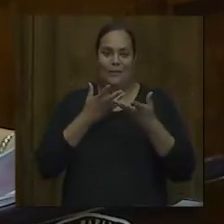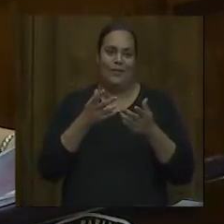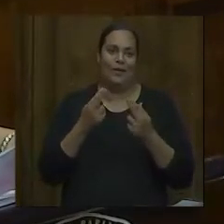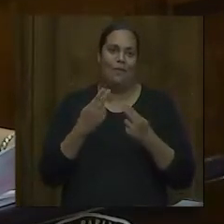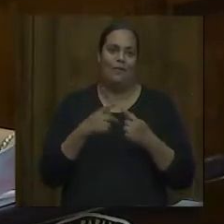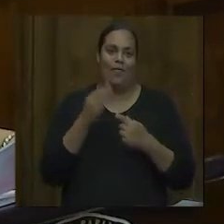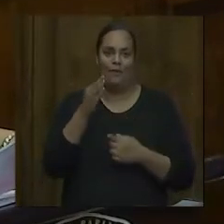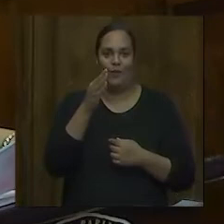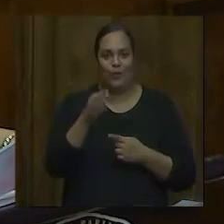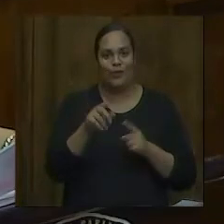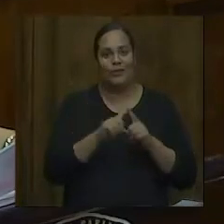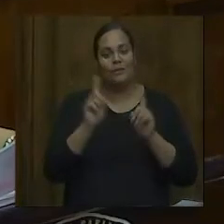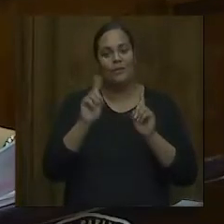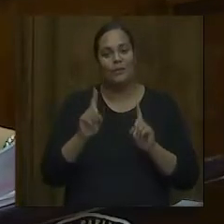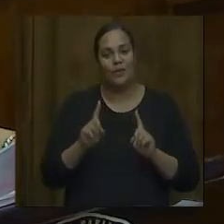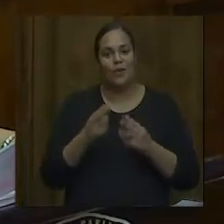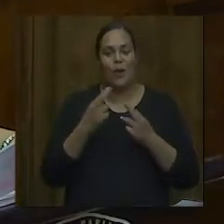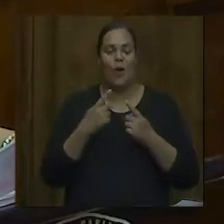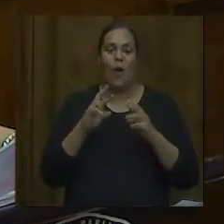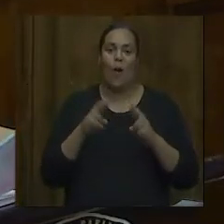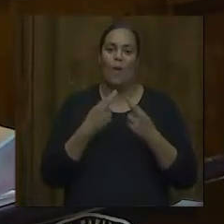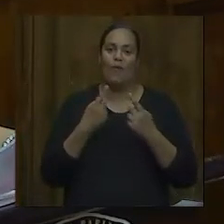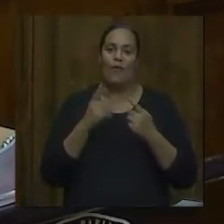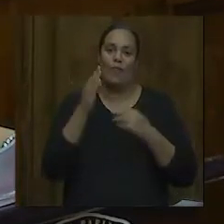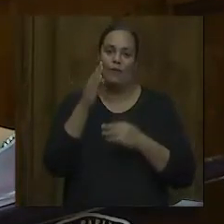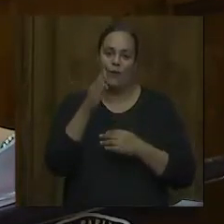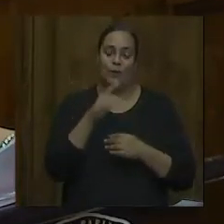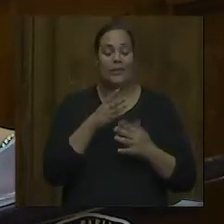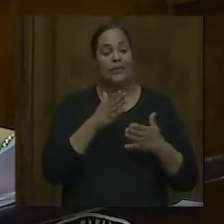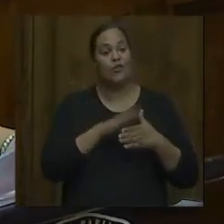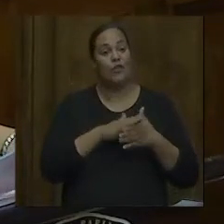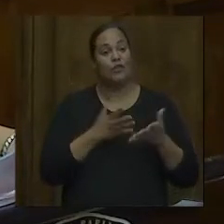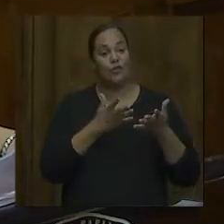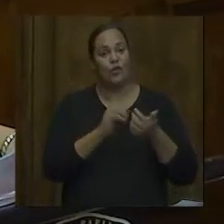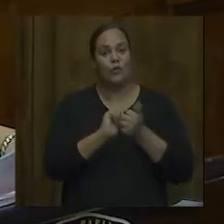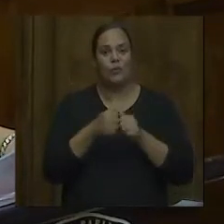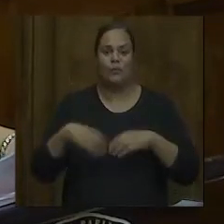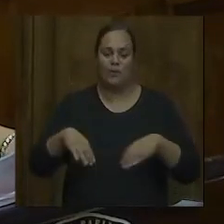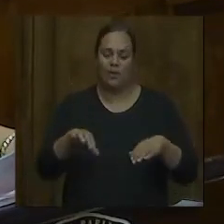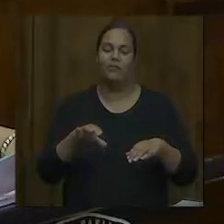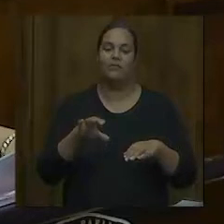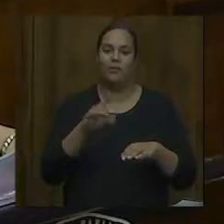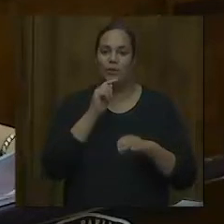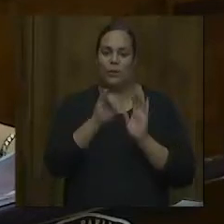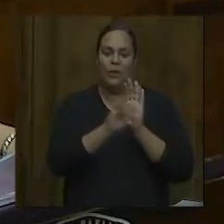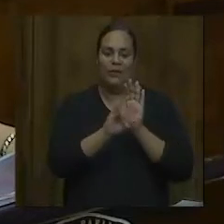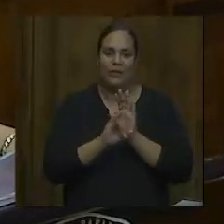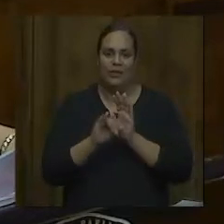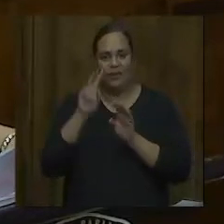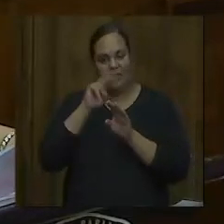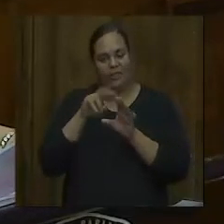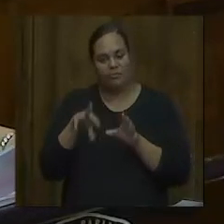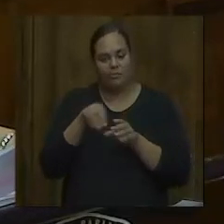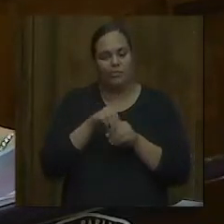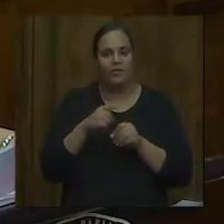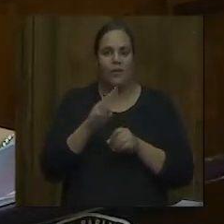future, and especially hope for the future. It is for this reason that sporting activities have been identified as a contributing